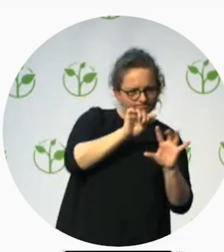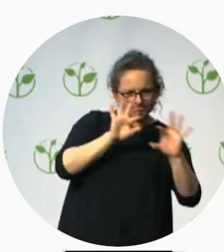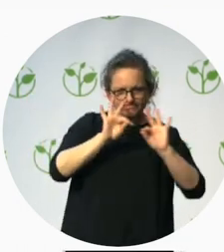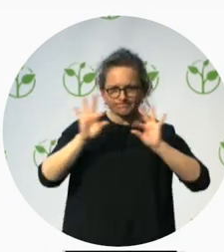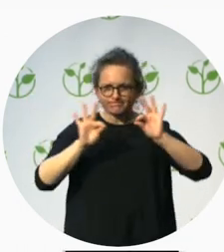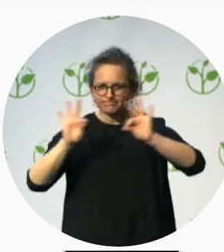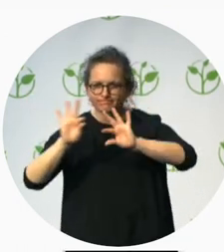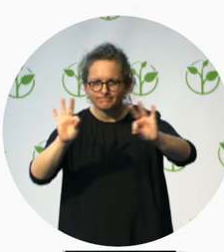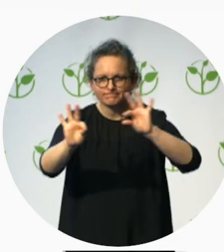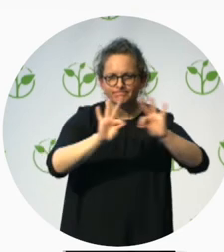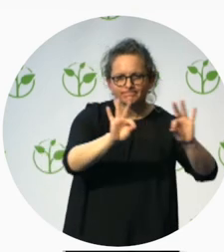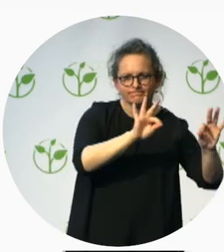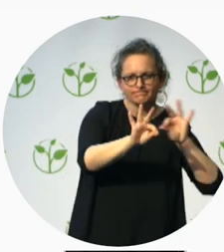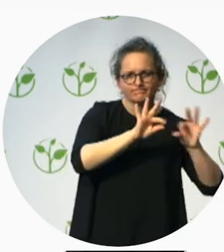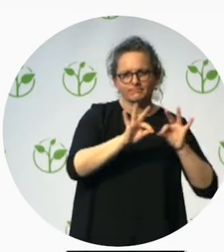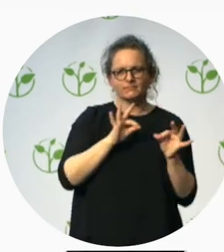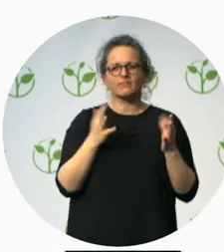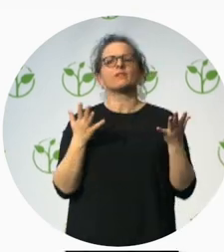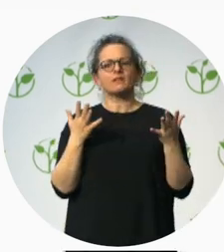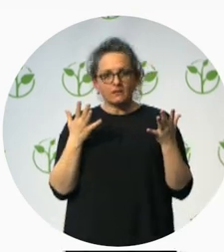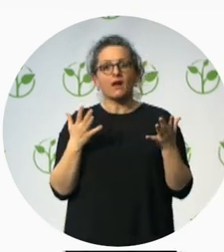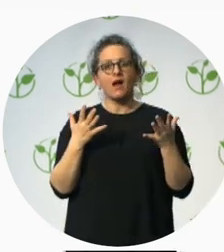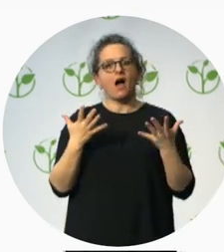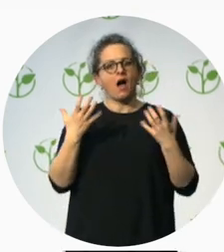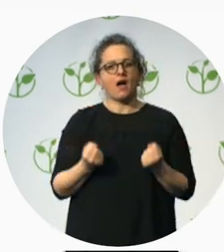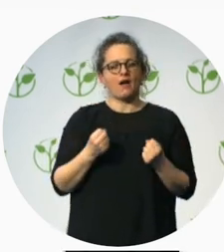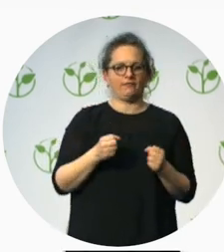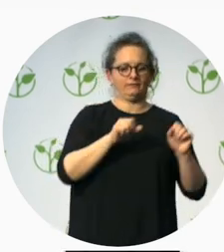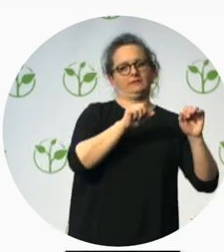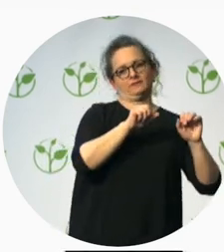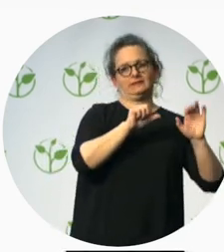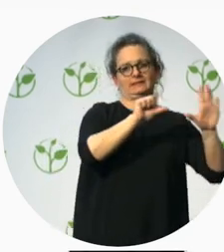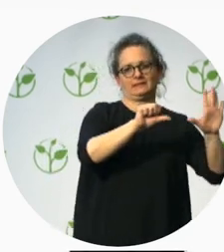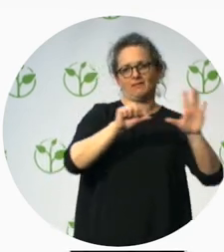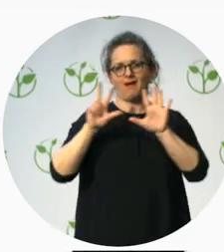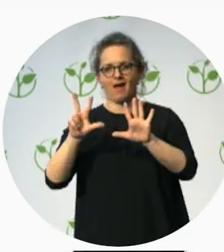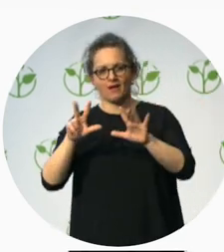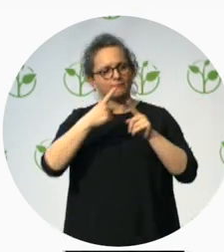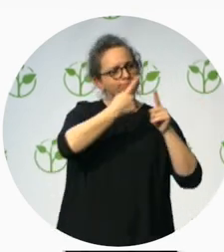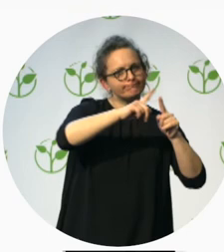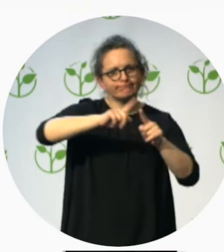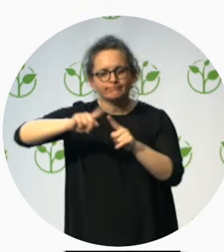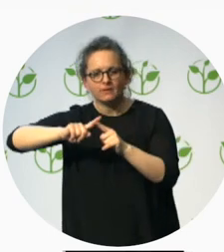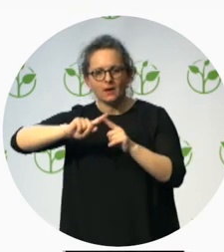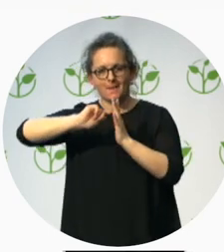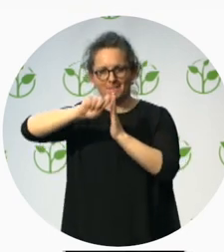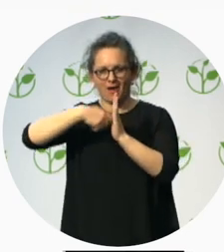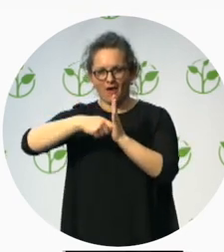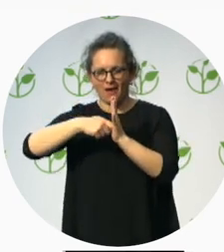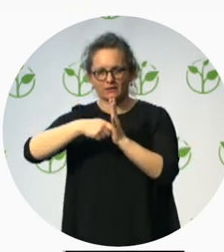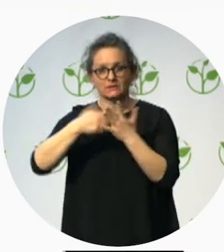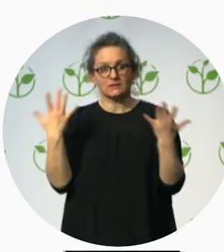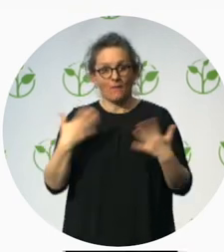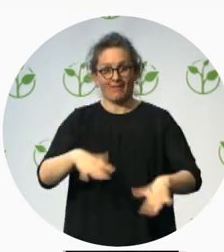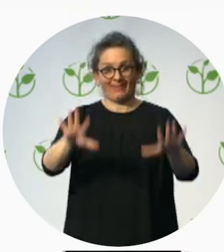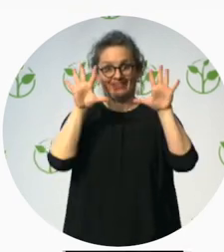practices from this year's research. Ashoka and its mentors are now